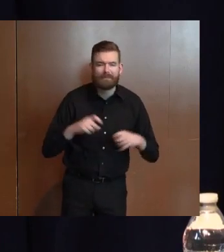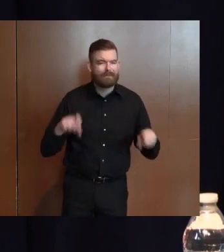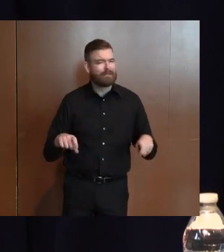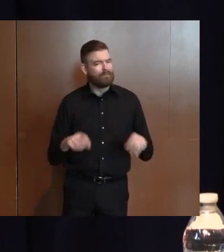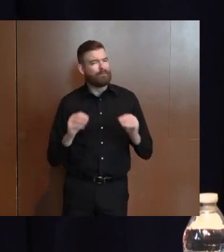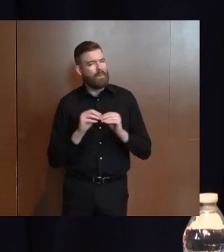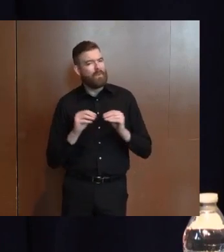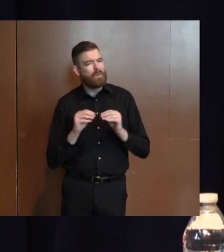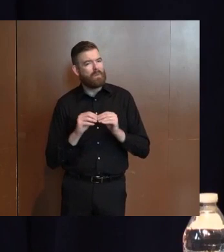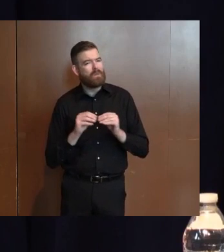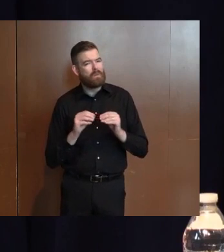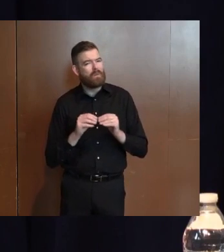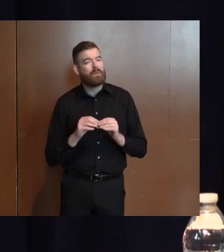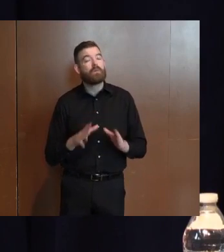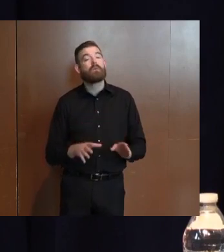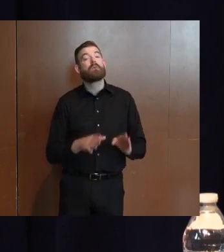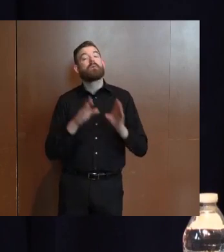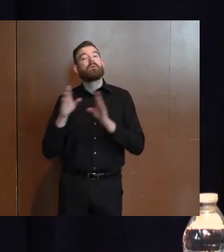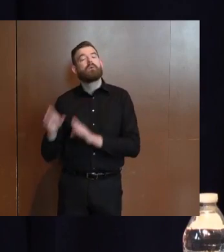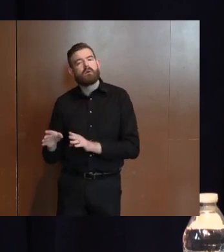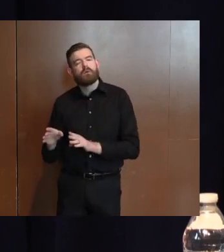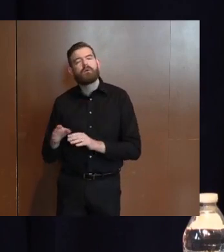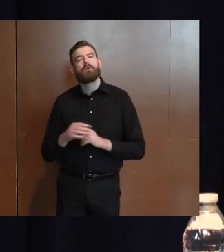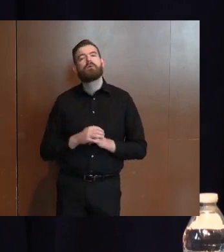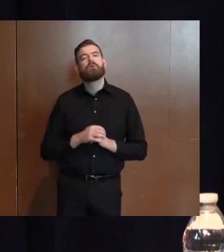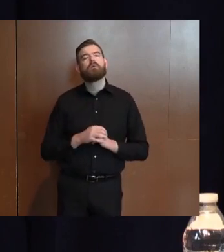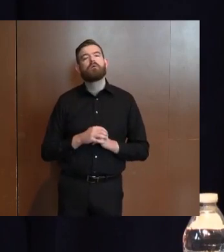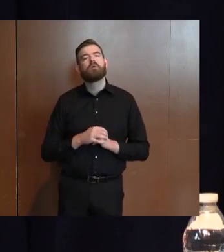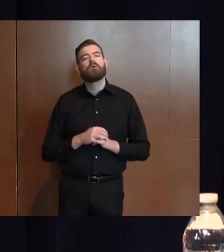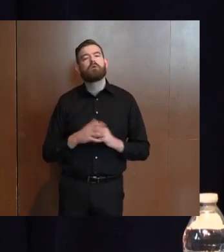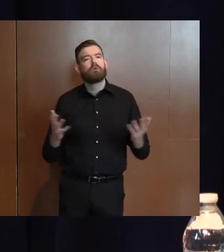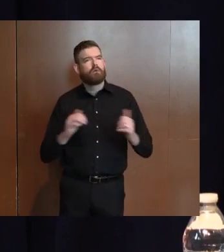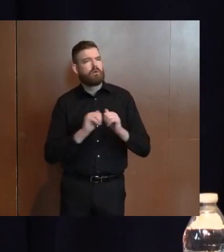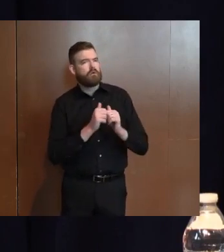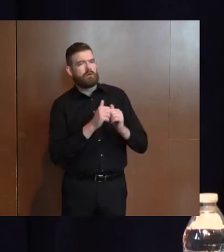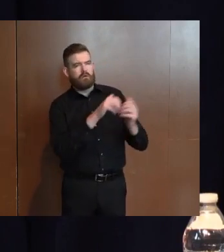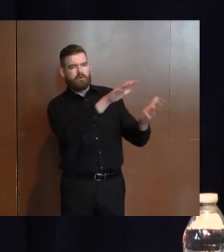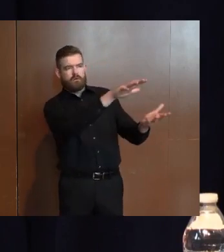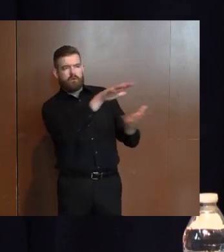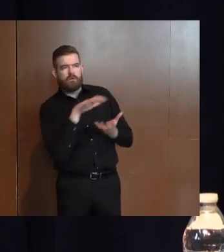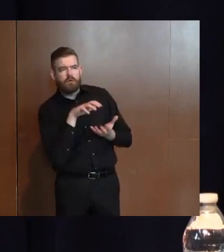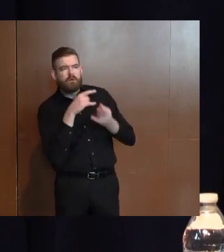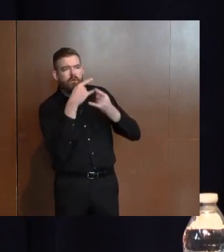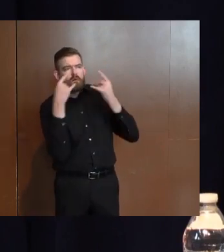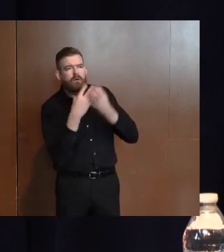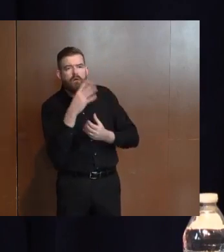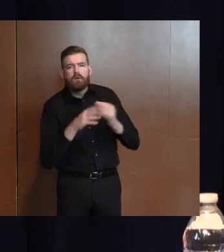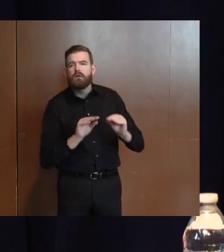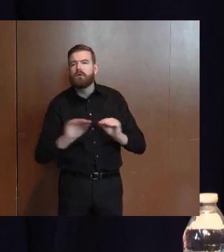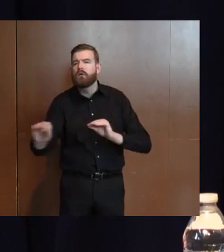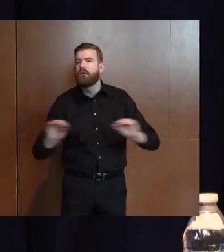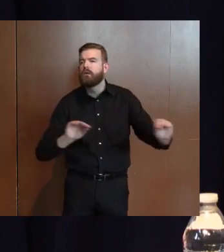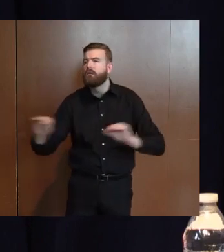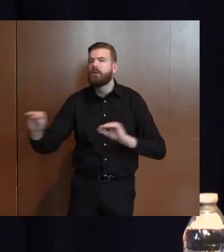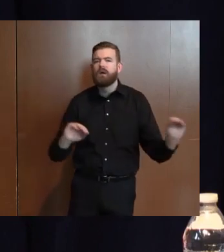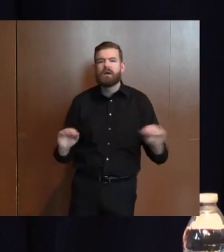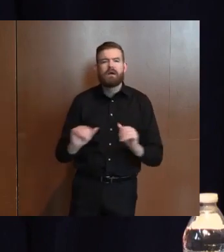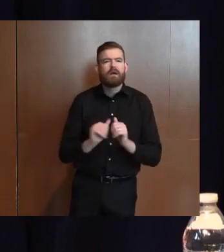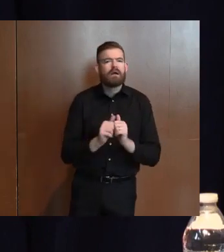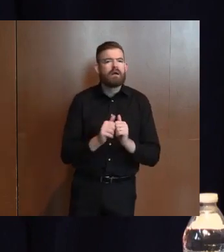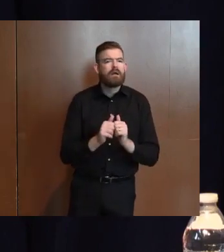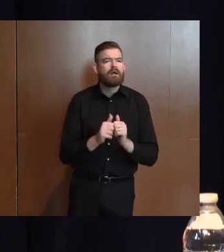the allocation of supplies is not, we don't believe we're going to run out